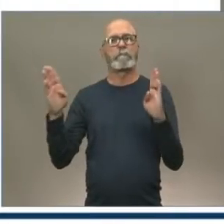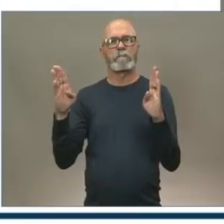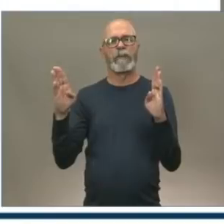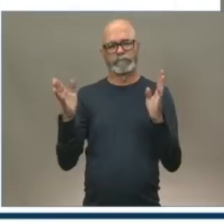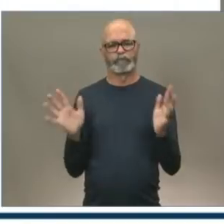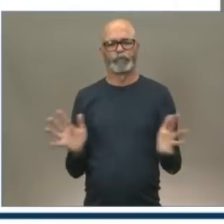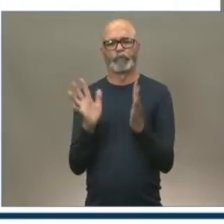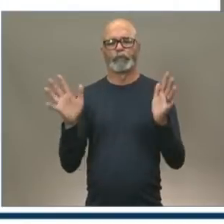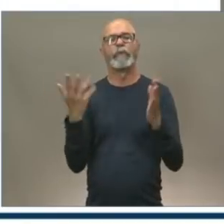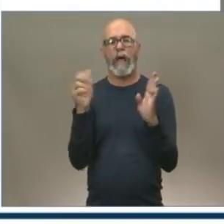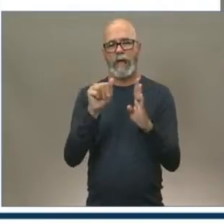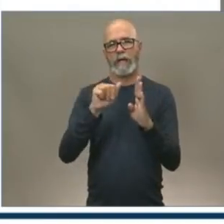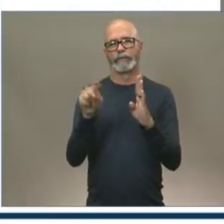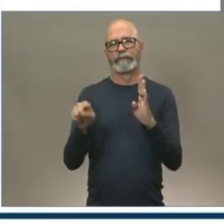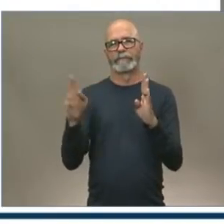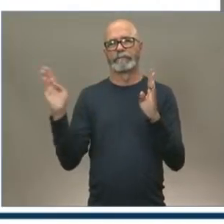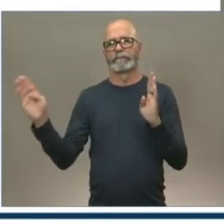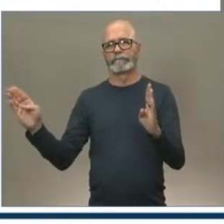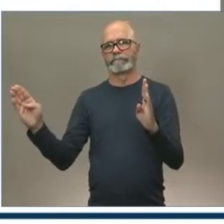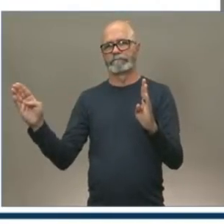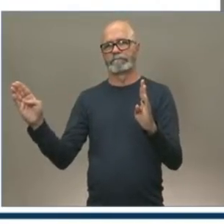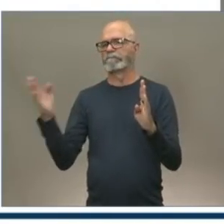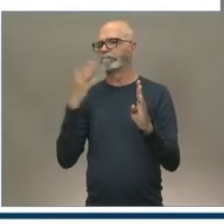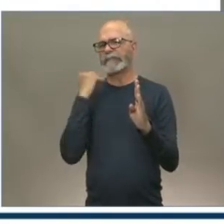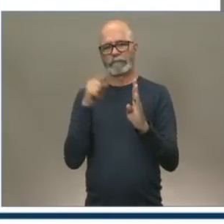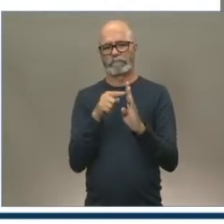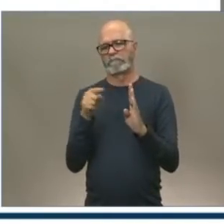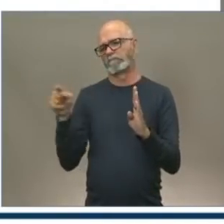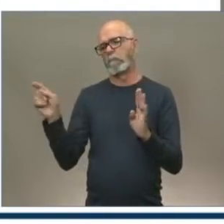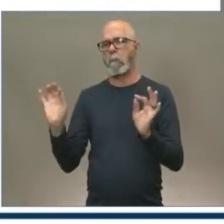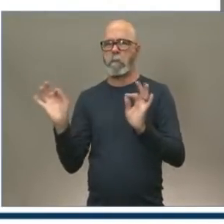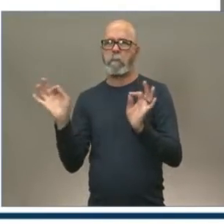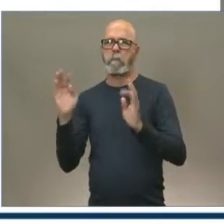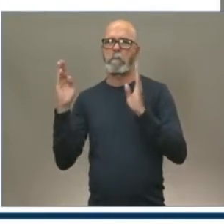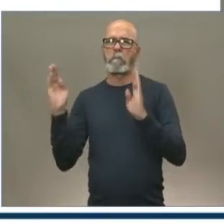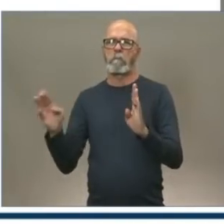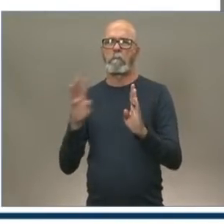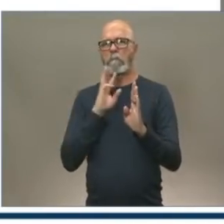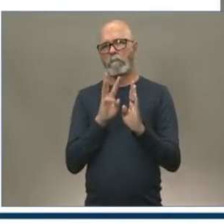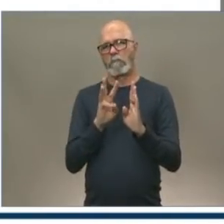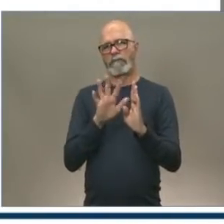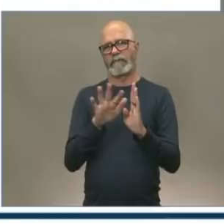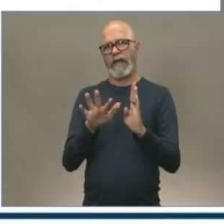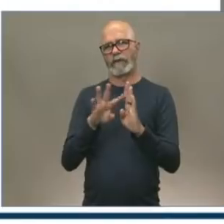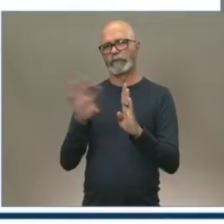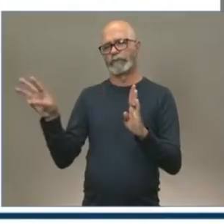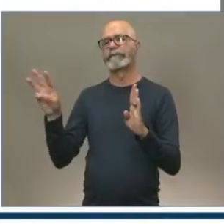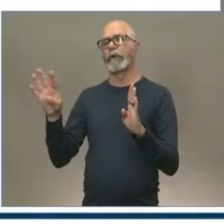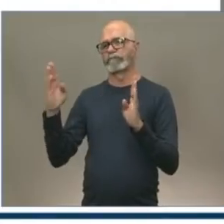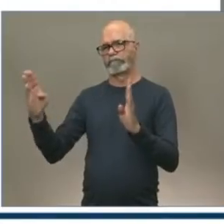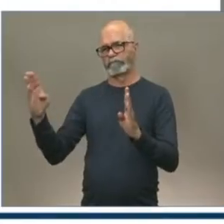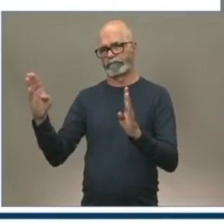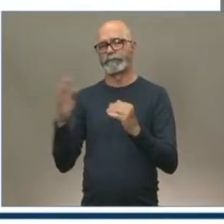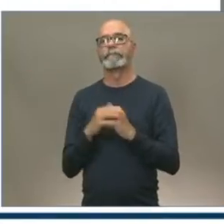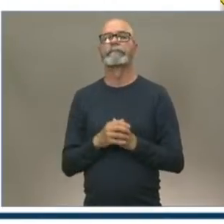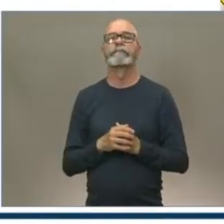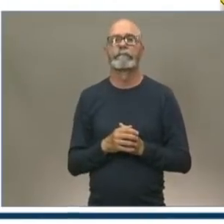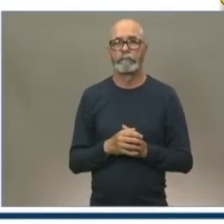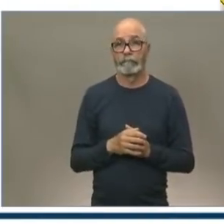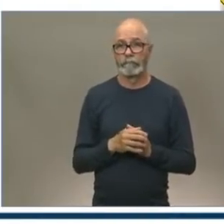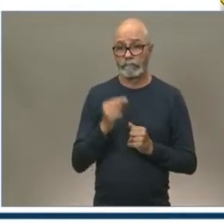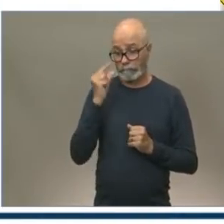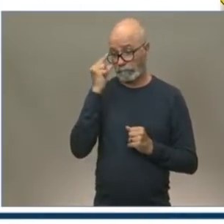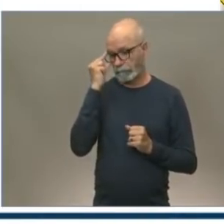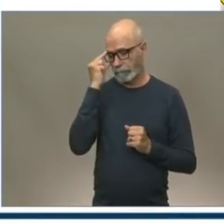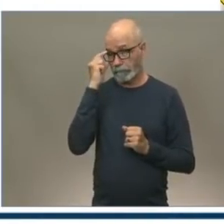of where the balance of risks and benefit actually the cutoff is, and it's driven by epidemiology. And so just on that